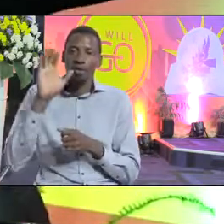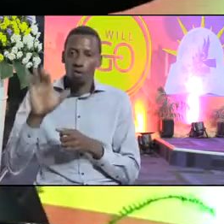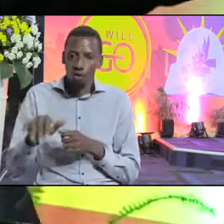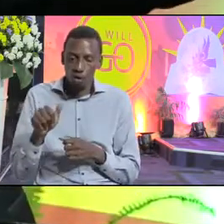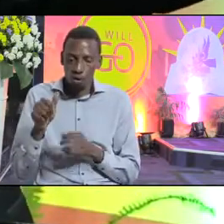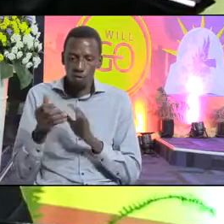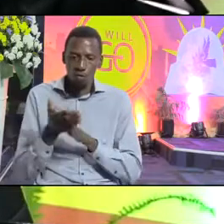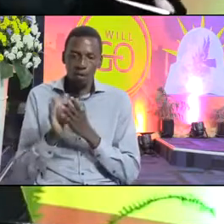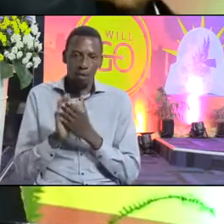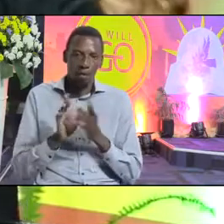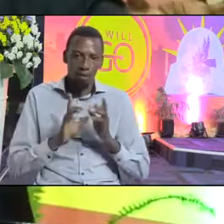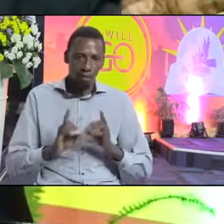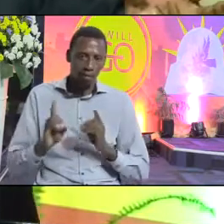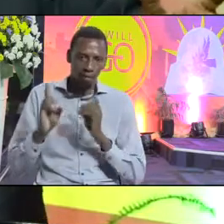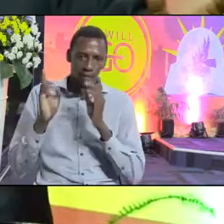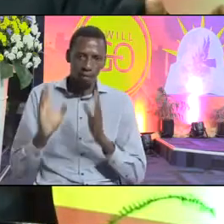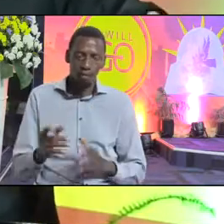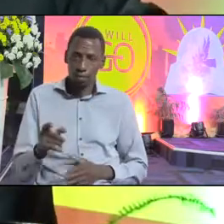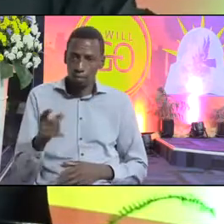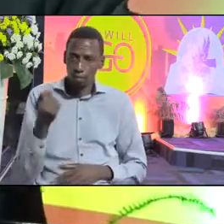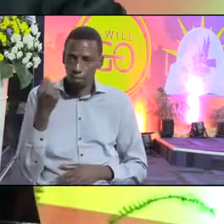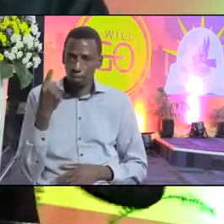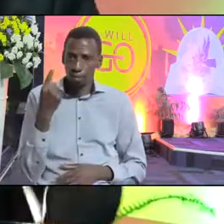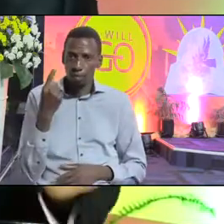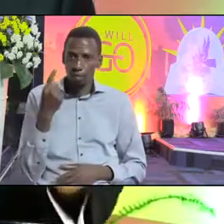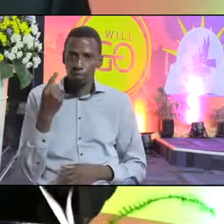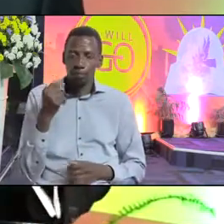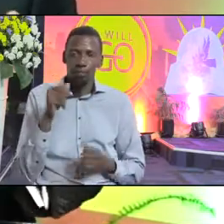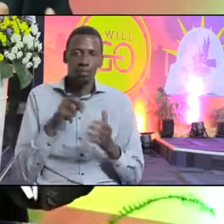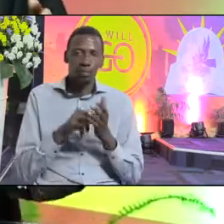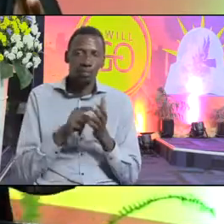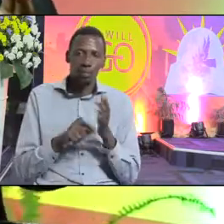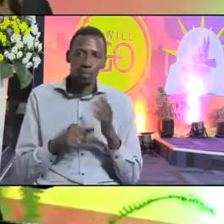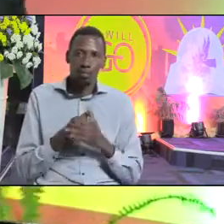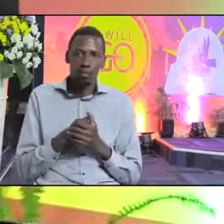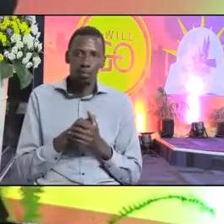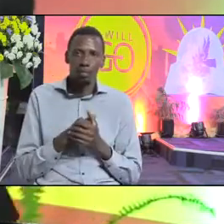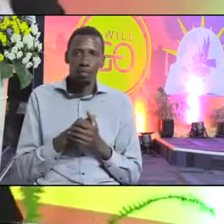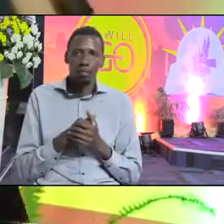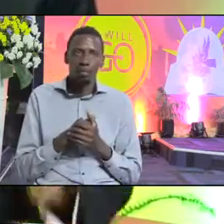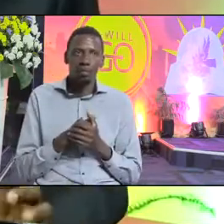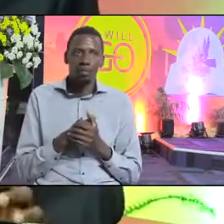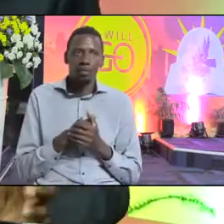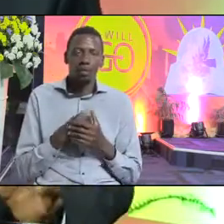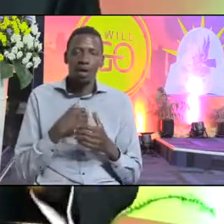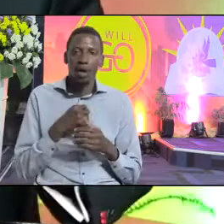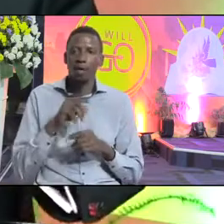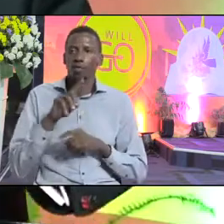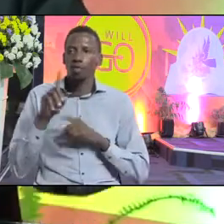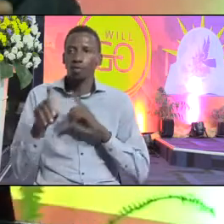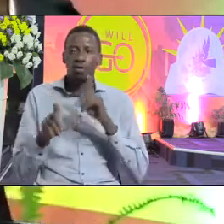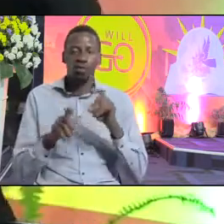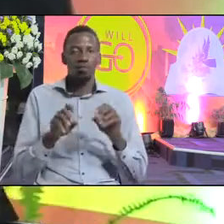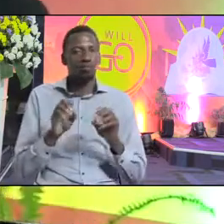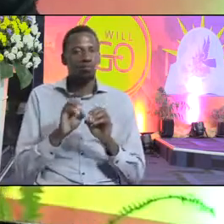Are we together? Talk to me. In other words, there's no question, there's